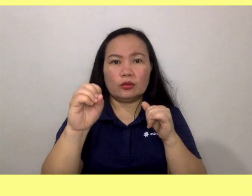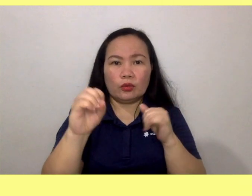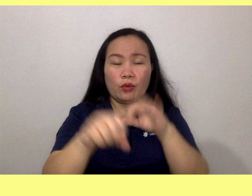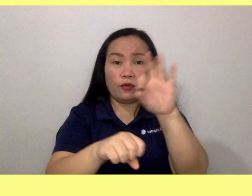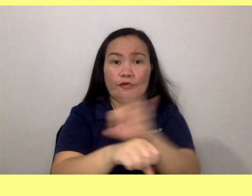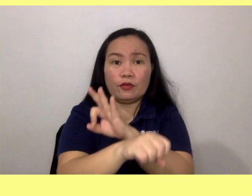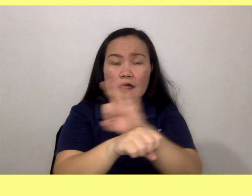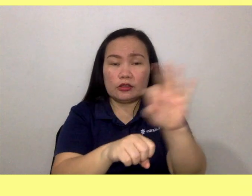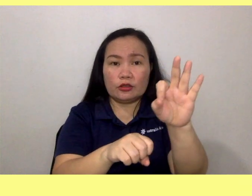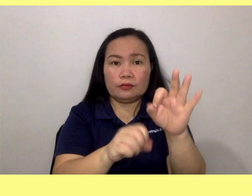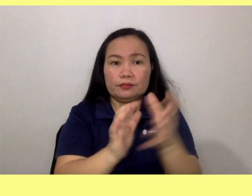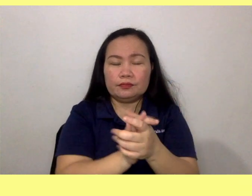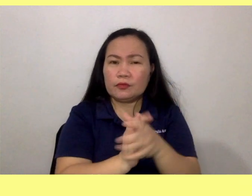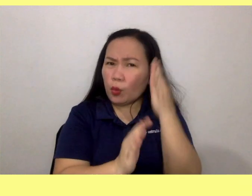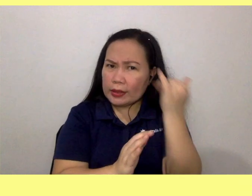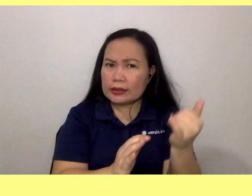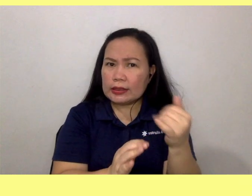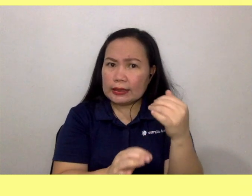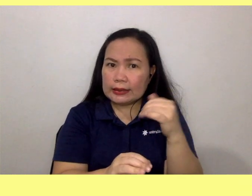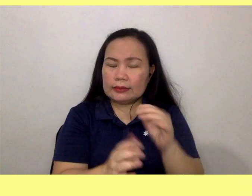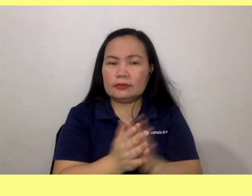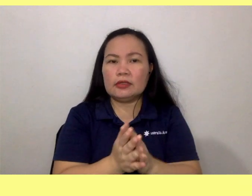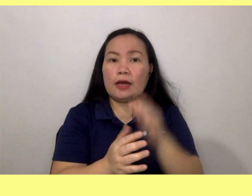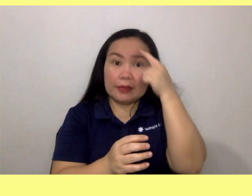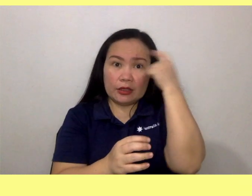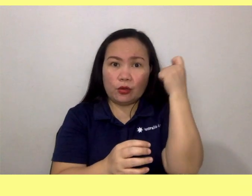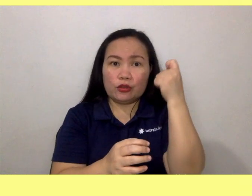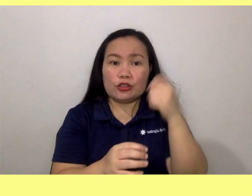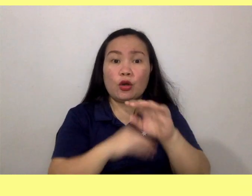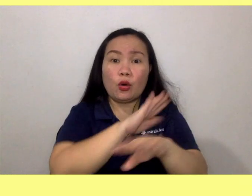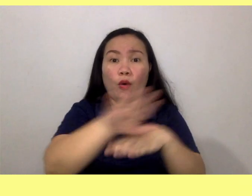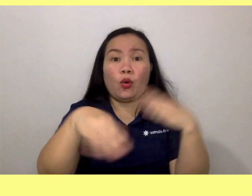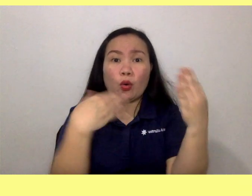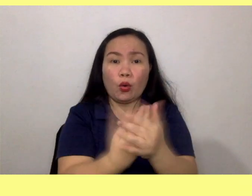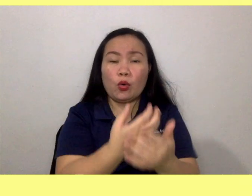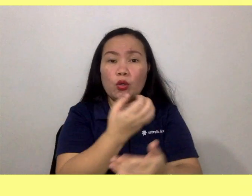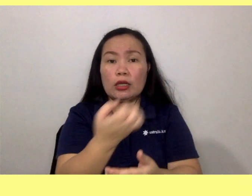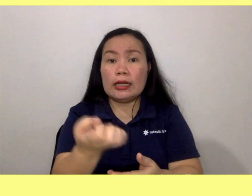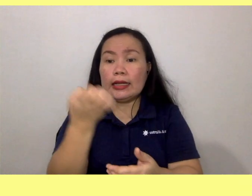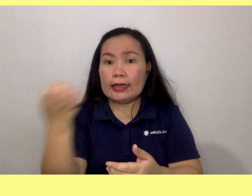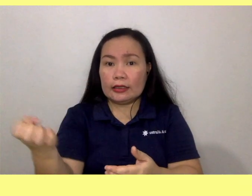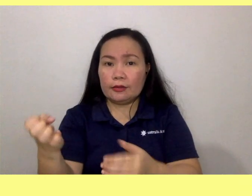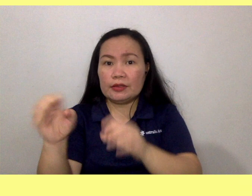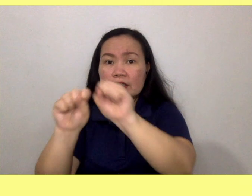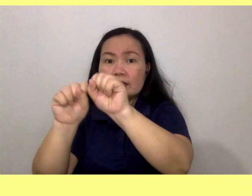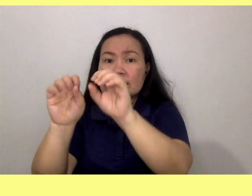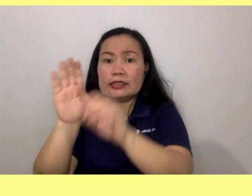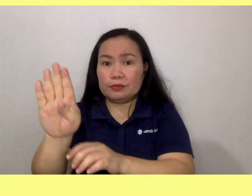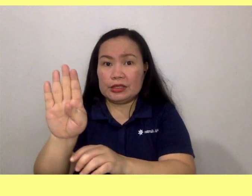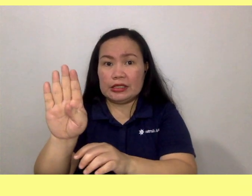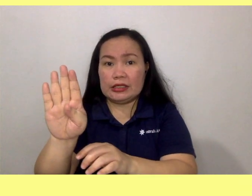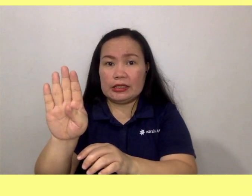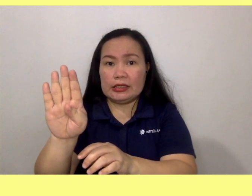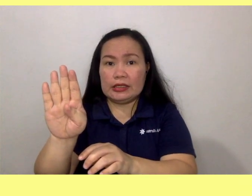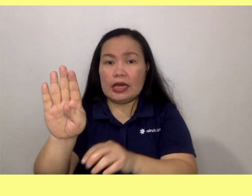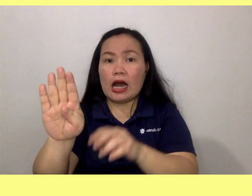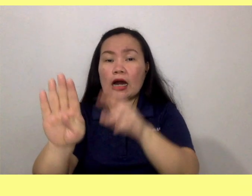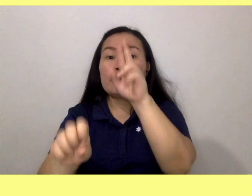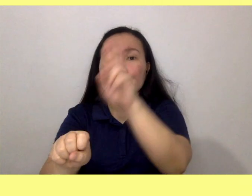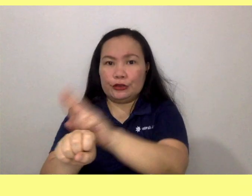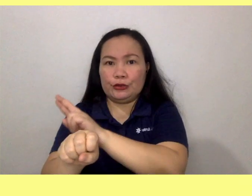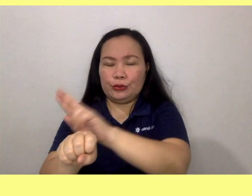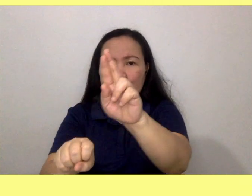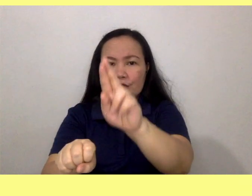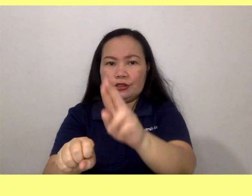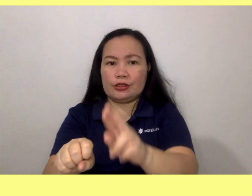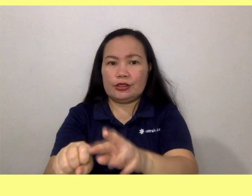function? Tinawag siya na onto function kasi lahat ng elements sa set B are used.